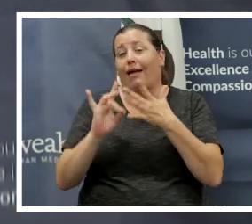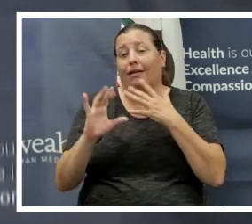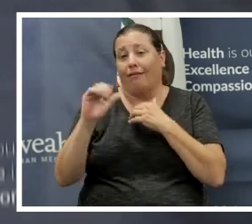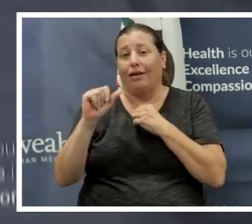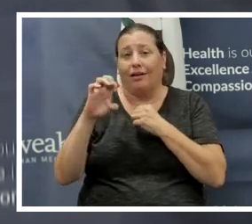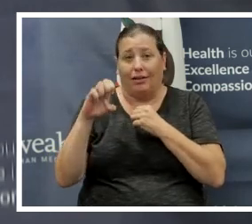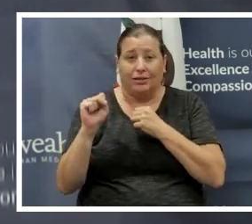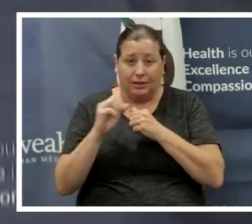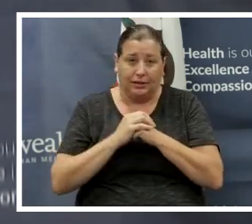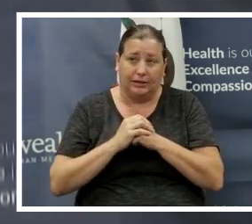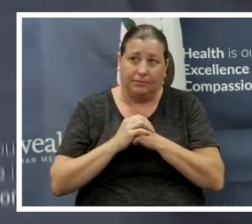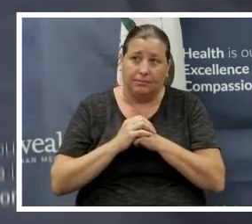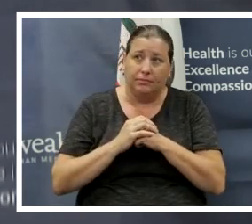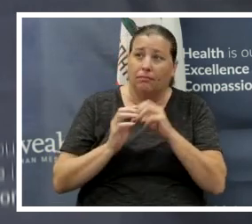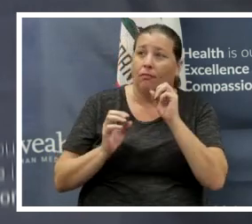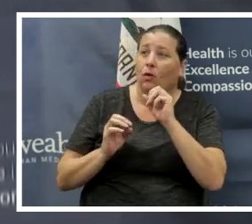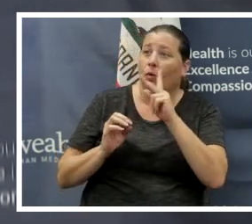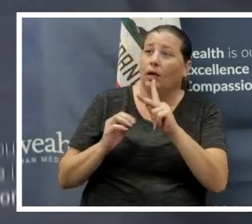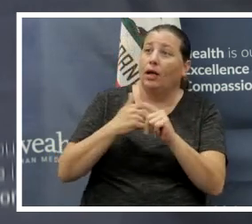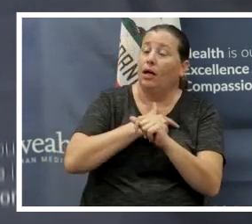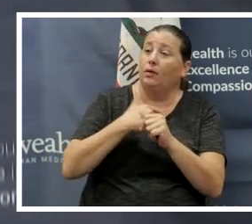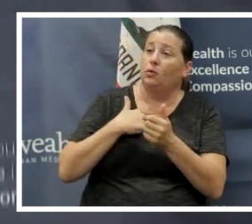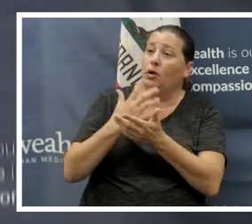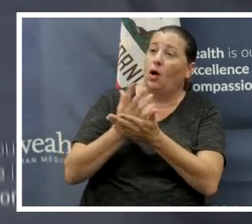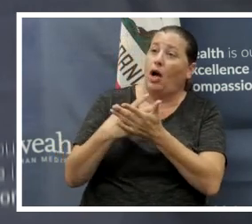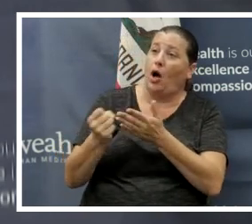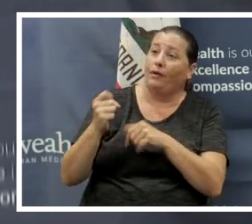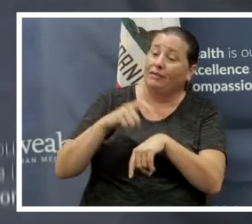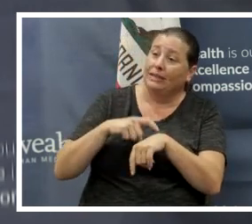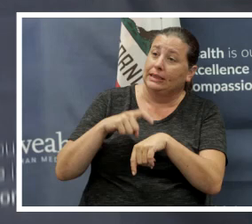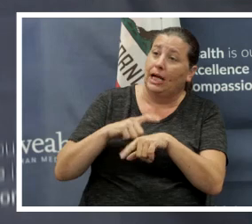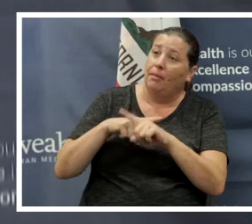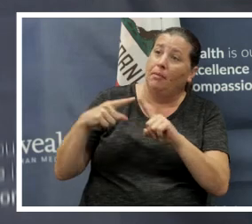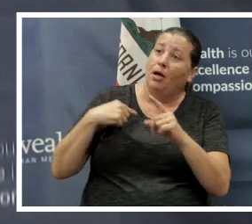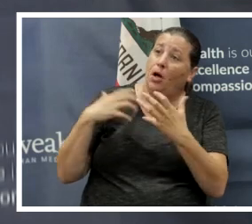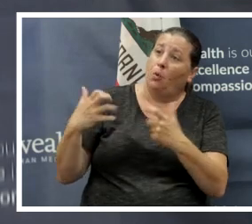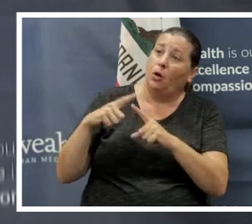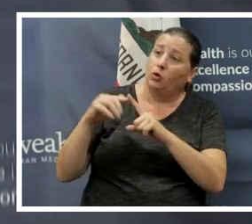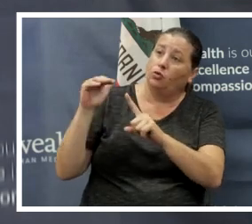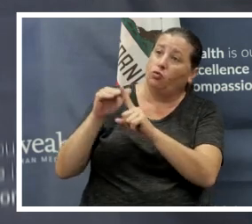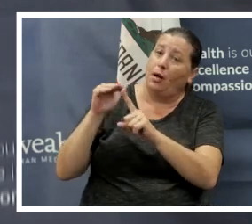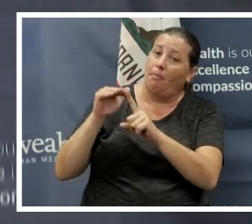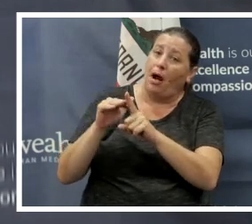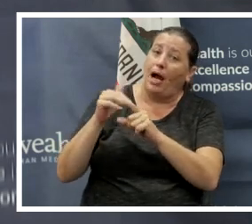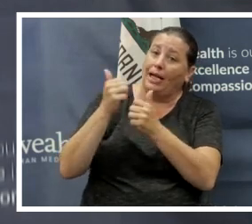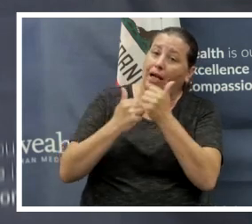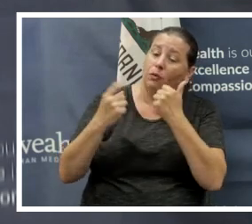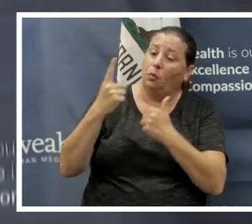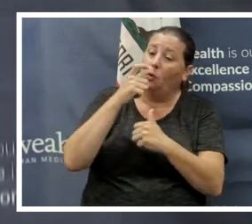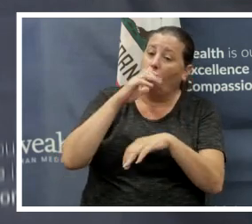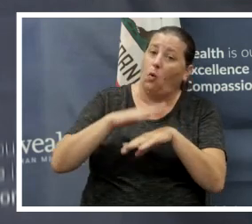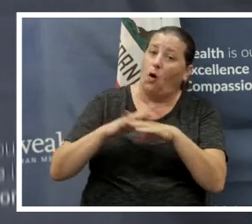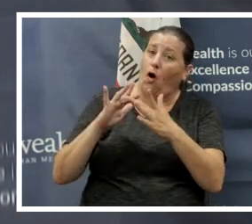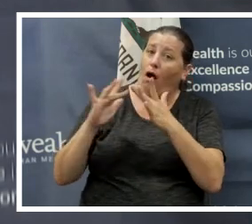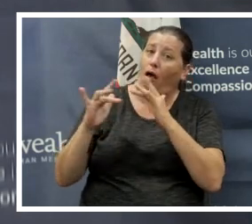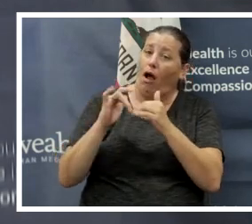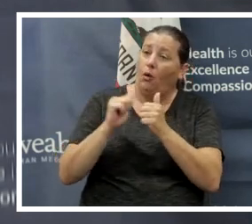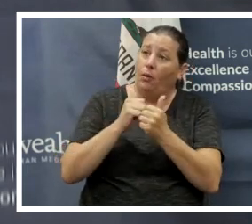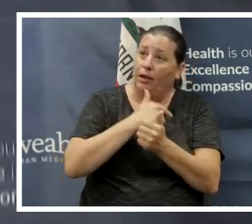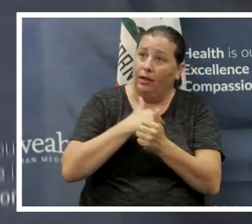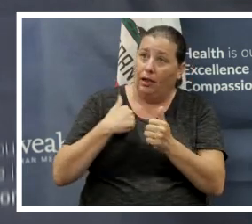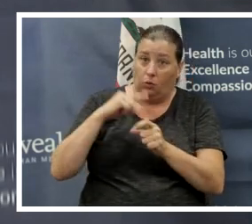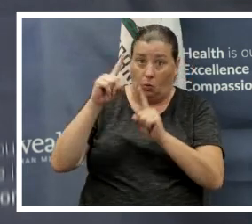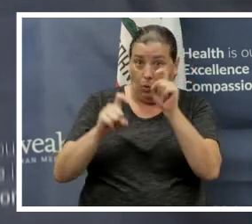every day. Okay, so we are out of time, but I want to remind everybody who is online with us that the questions have